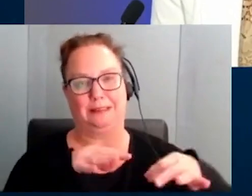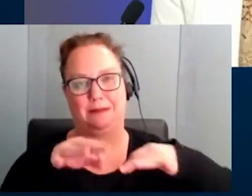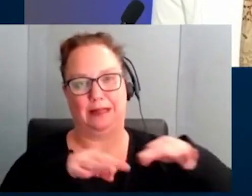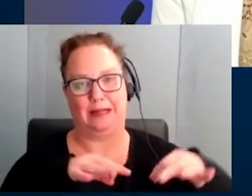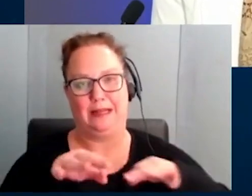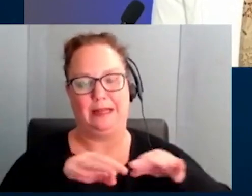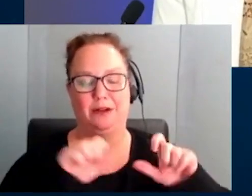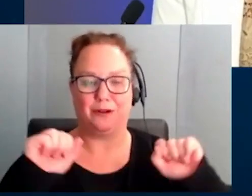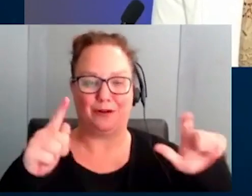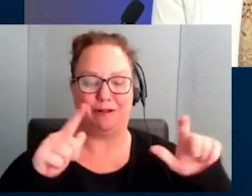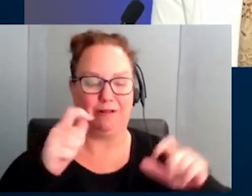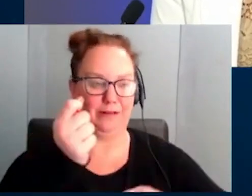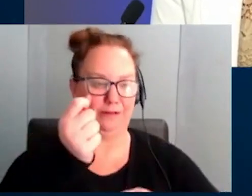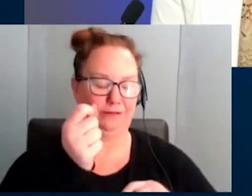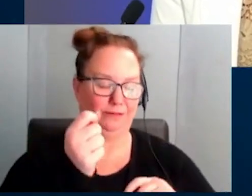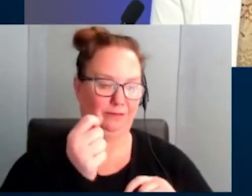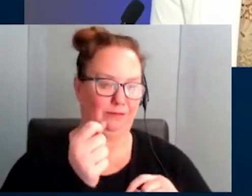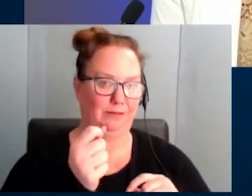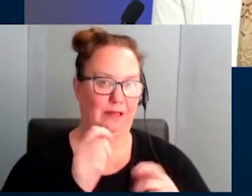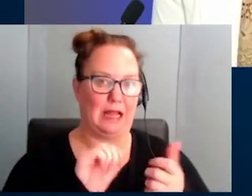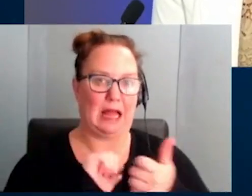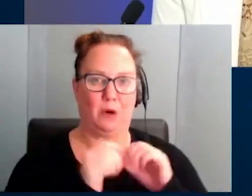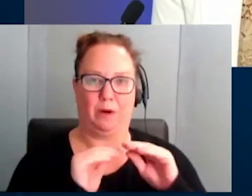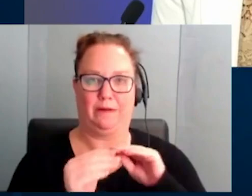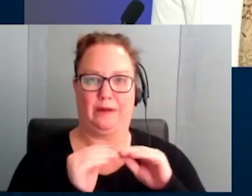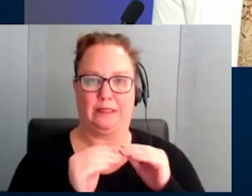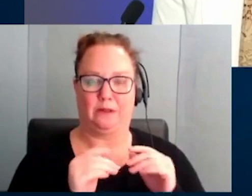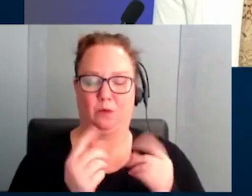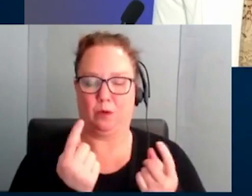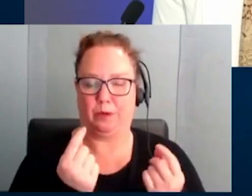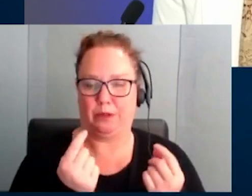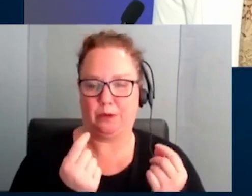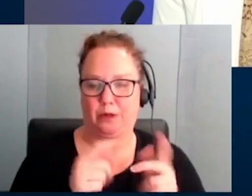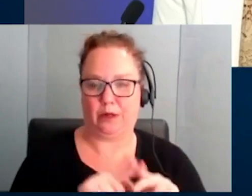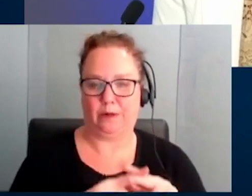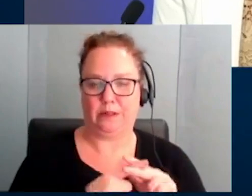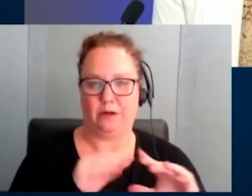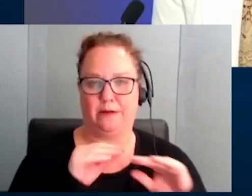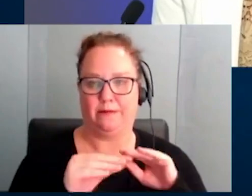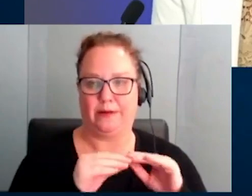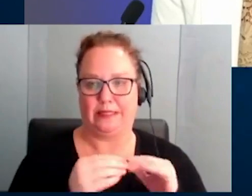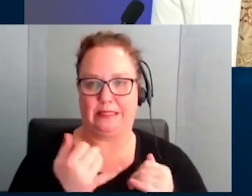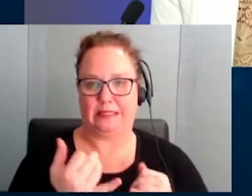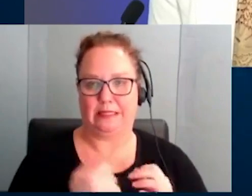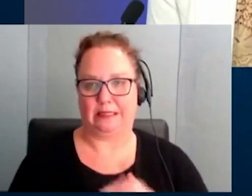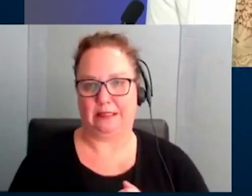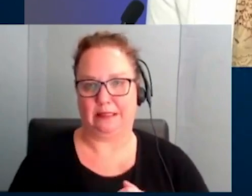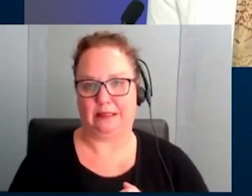understand as well. But how do we fix it? Where do we start? How do you start to fix something like this?